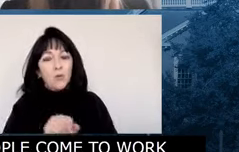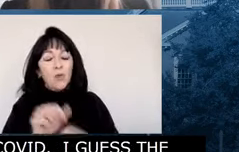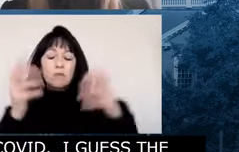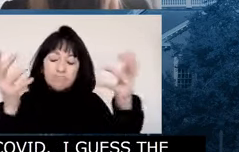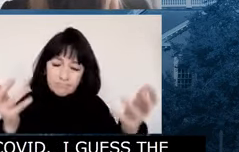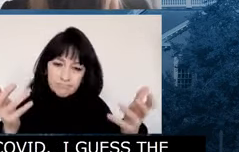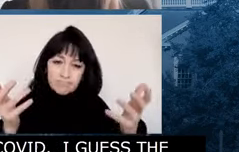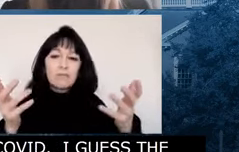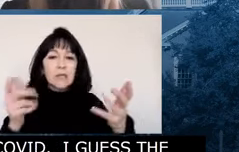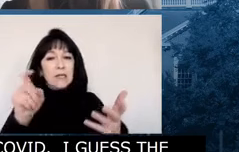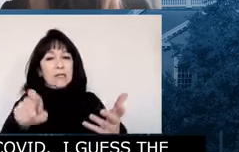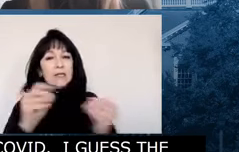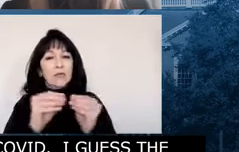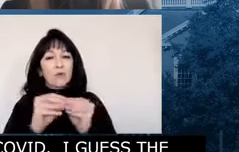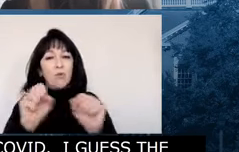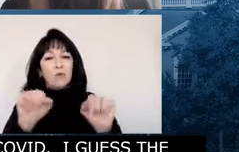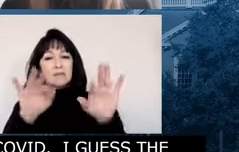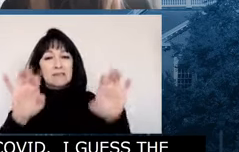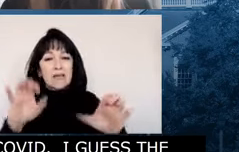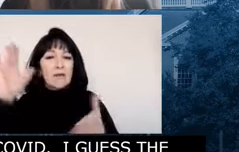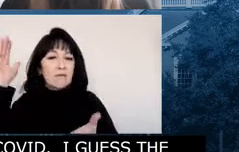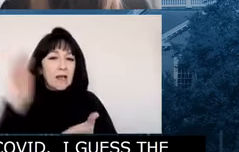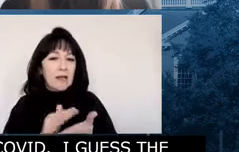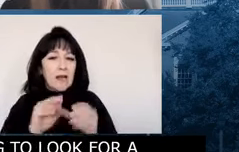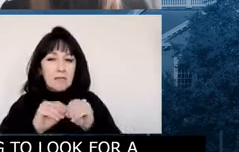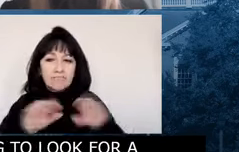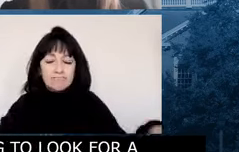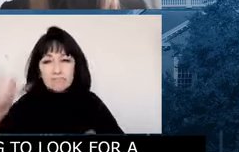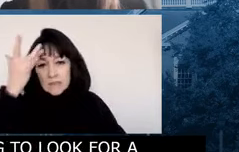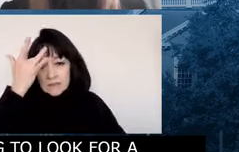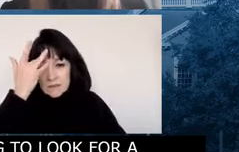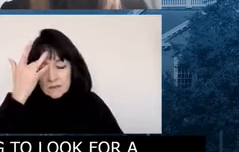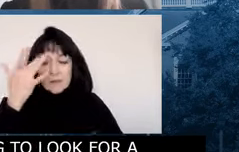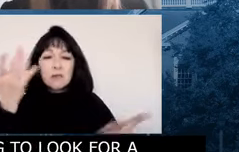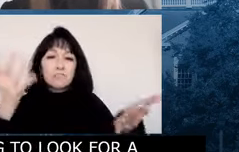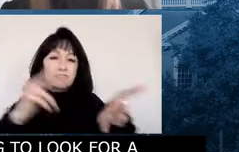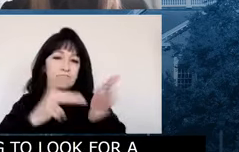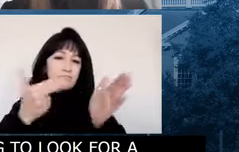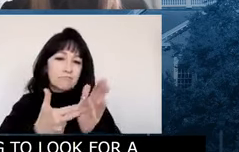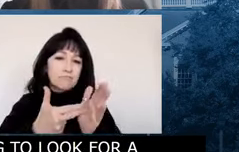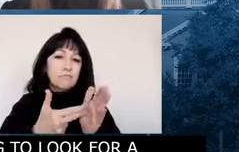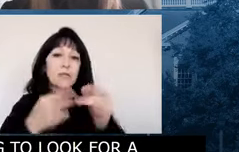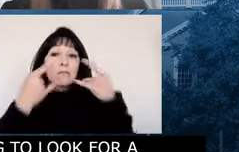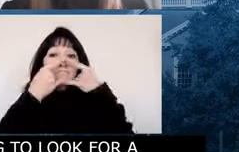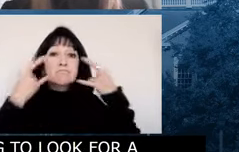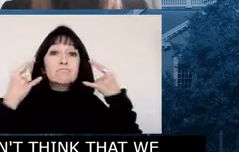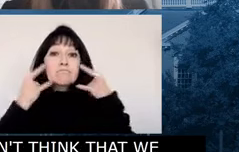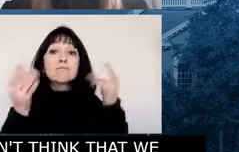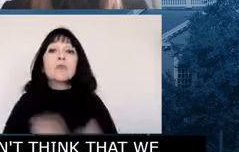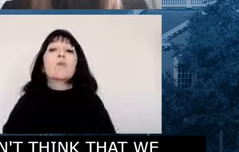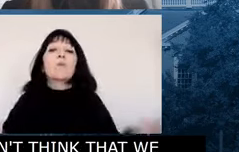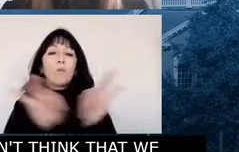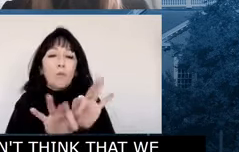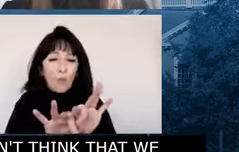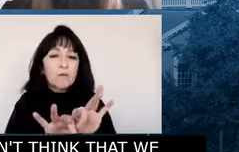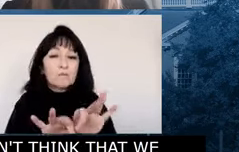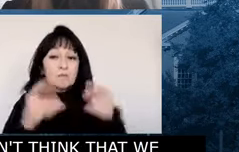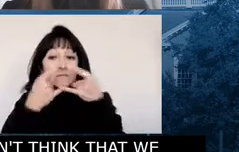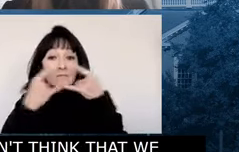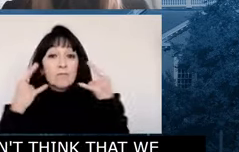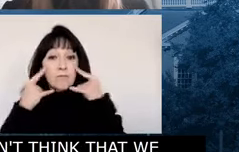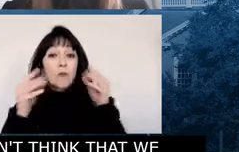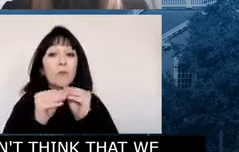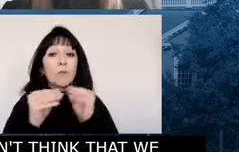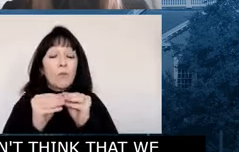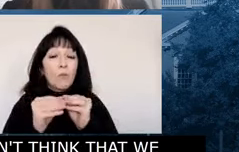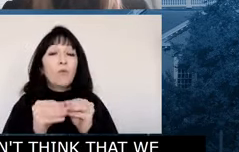I don't think we have that kind of certainty around what data point gets us to where we want to be. But we'll be